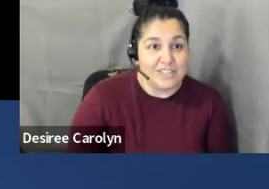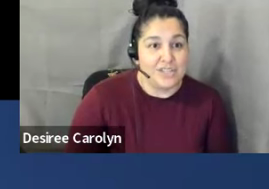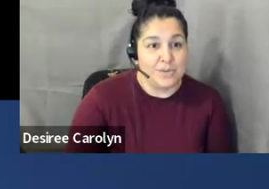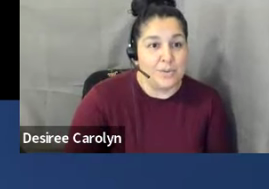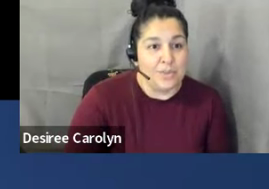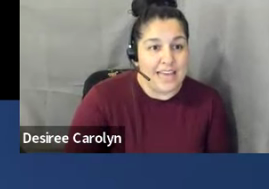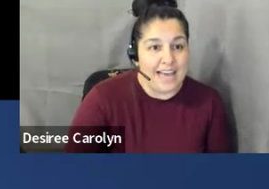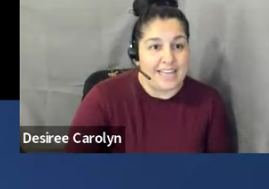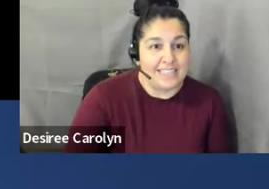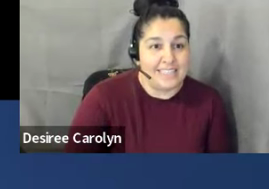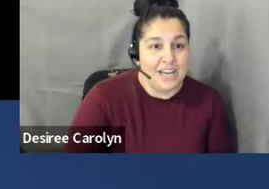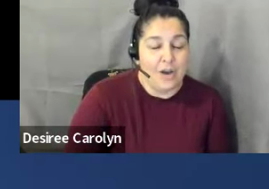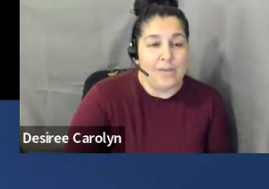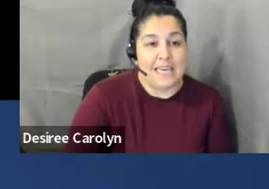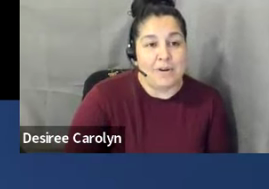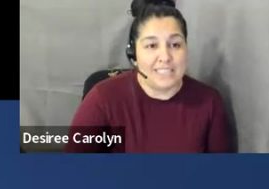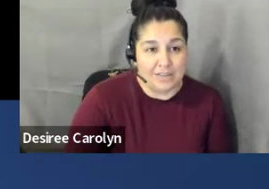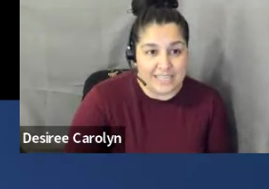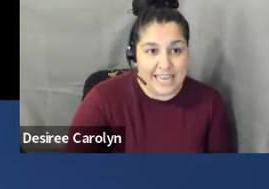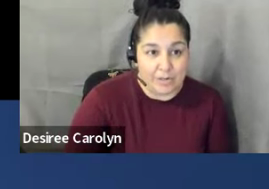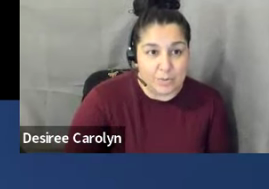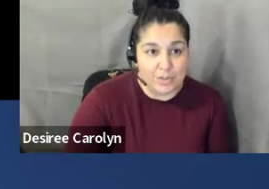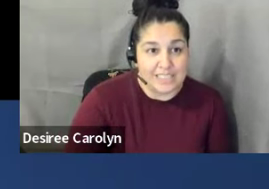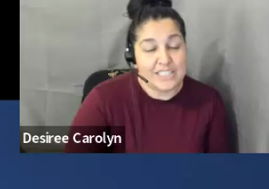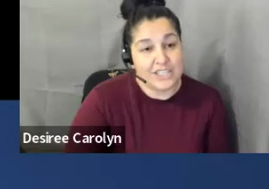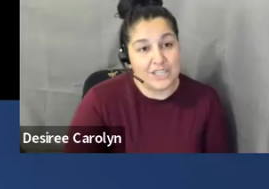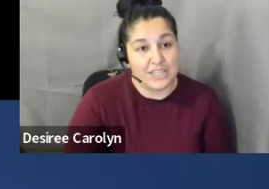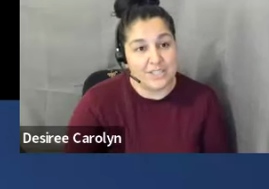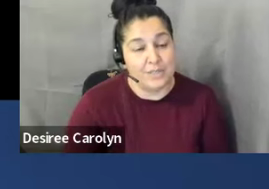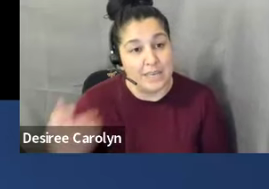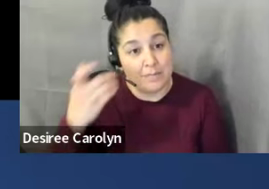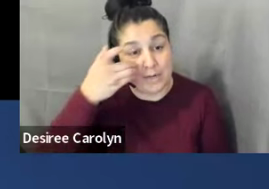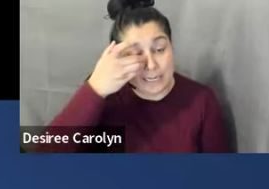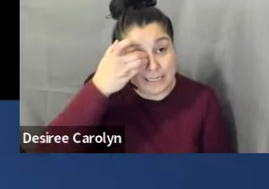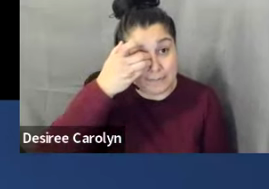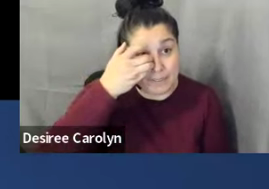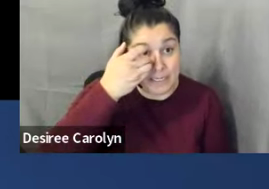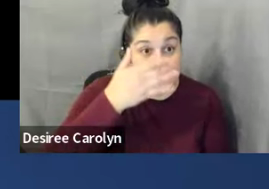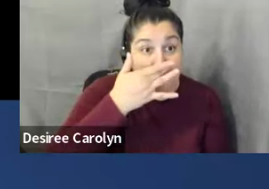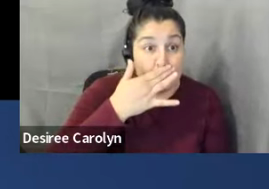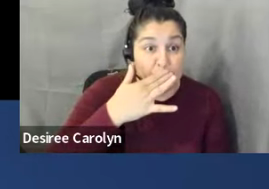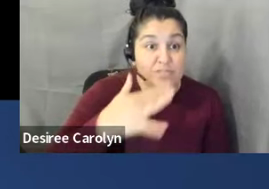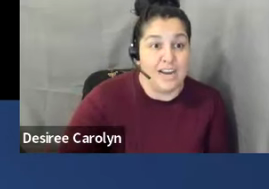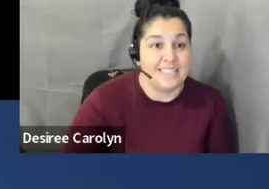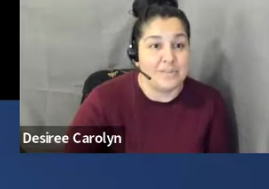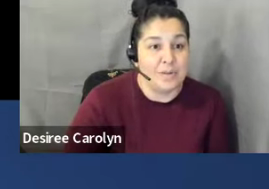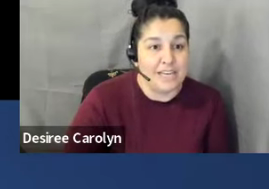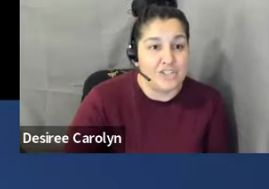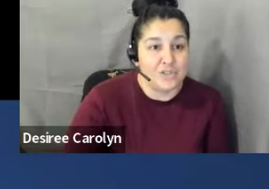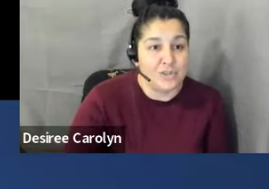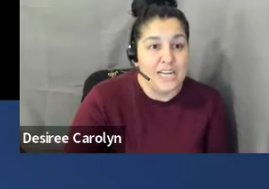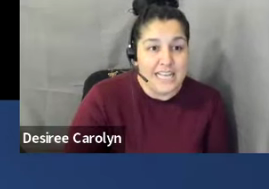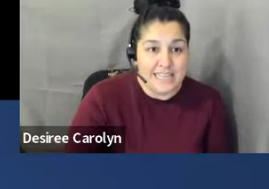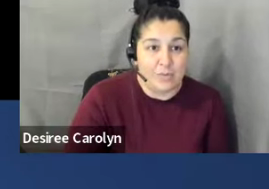standardized so that we keep ourselves accountable to the community and the community for us. And we